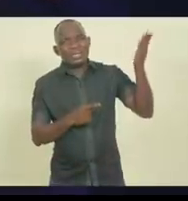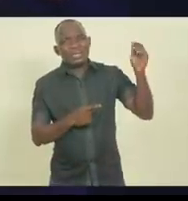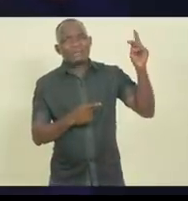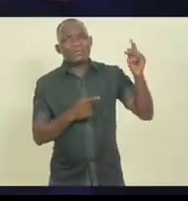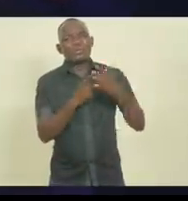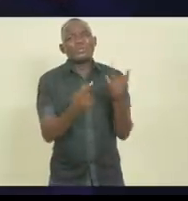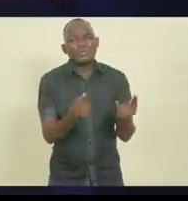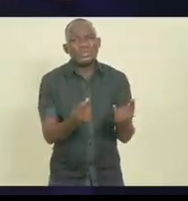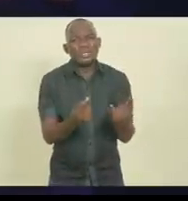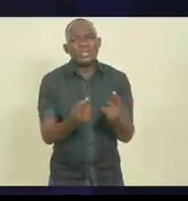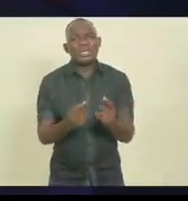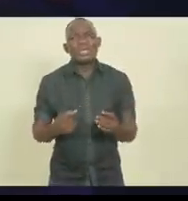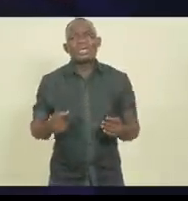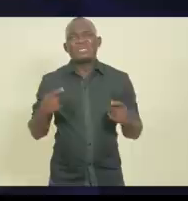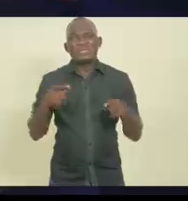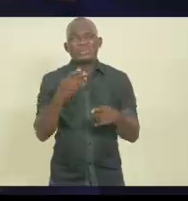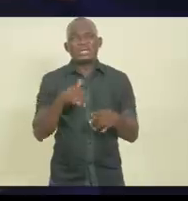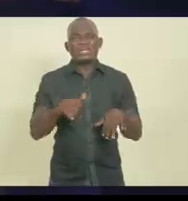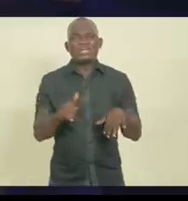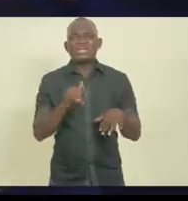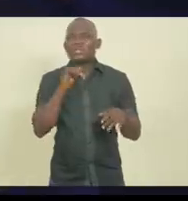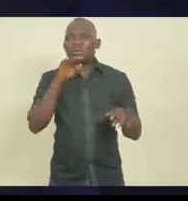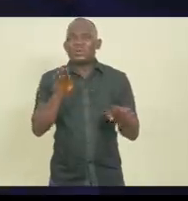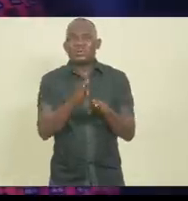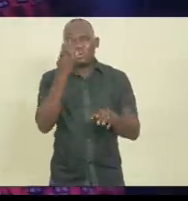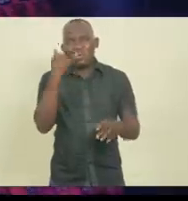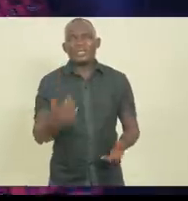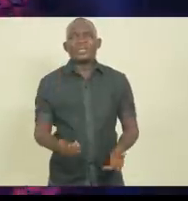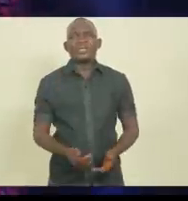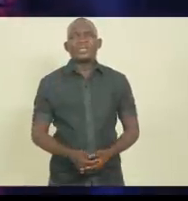What are you doing? Why are you still here?